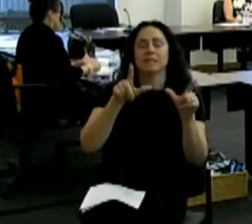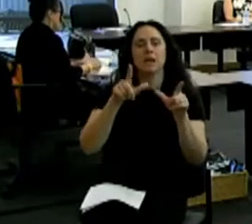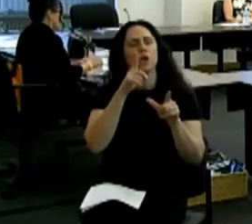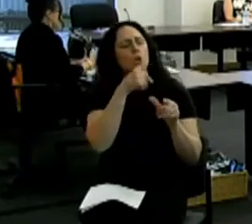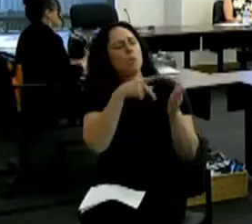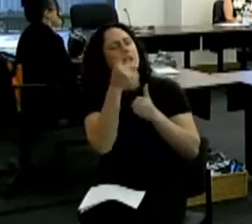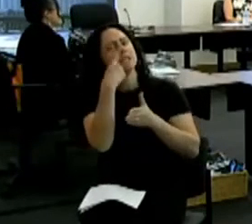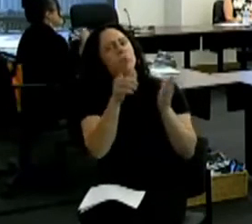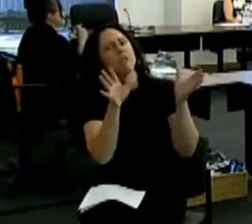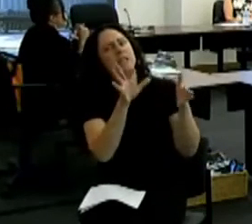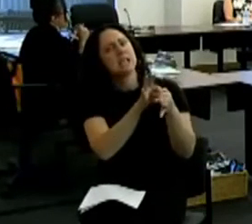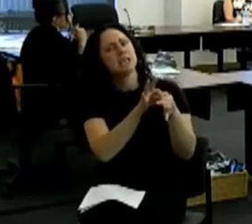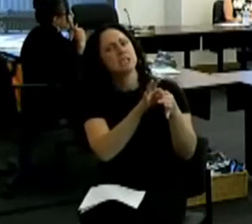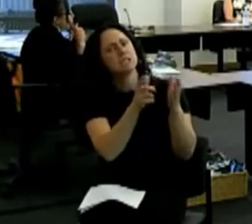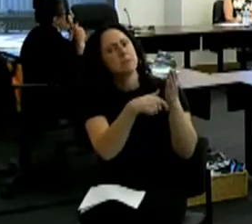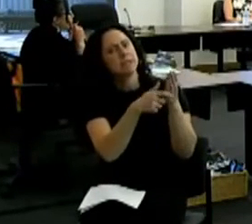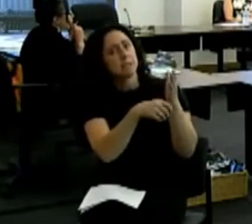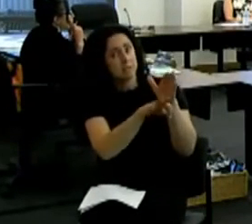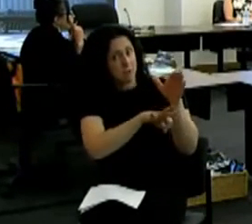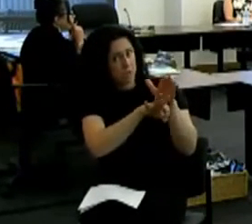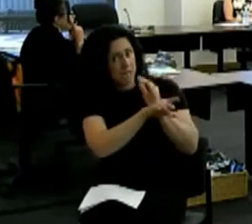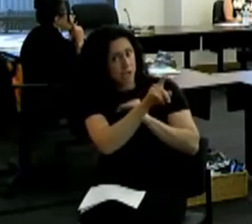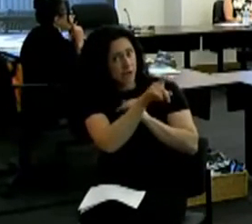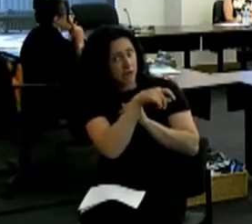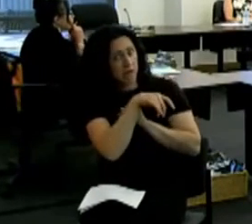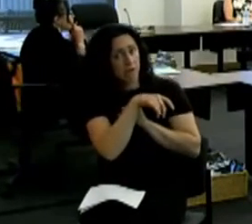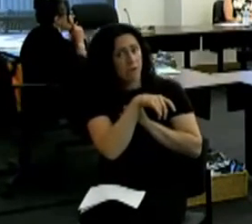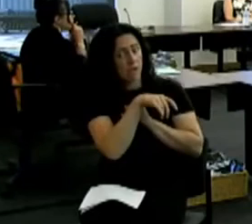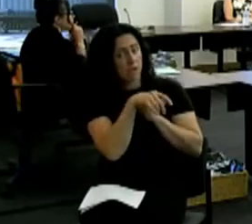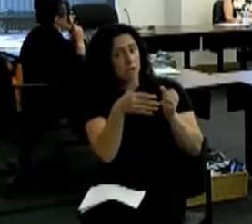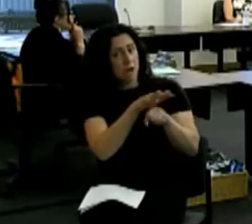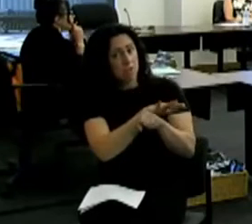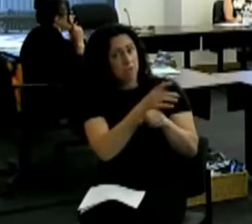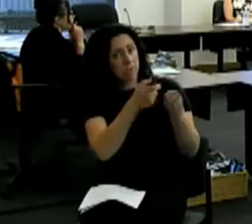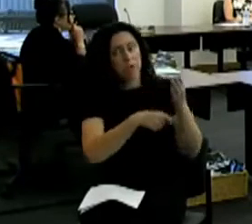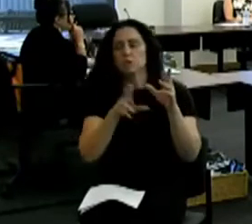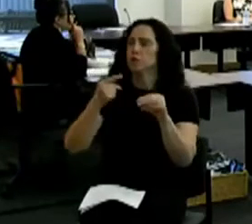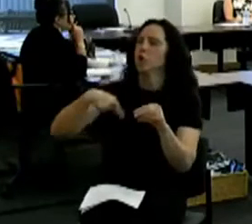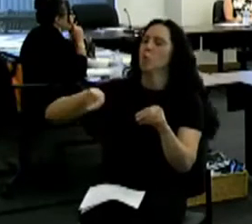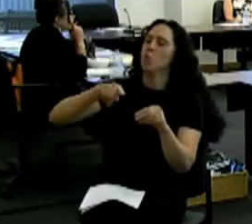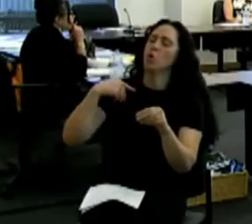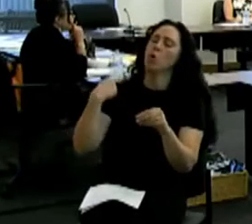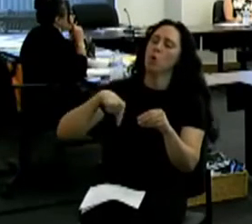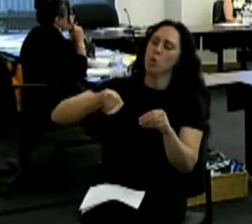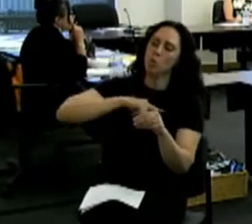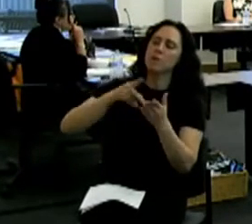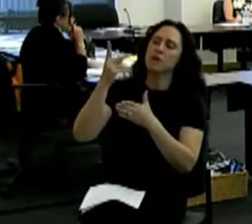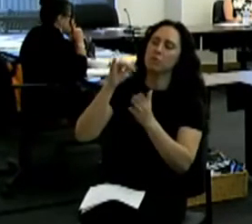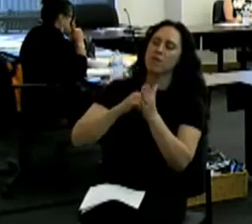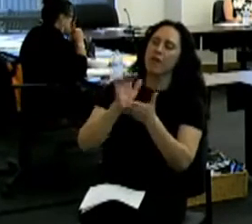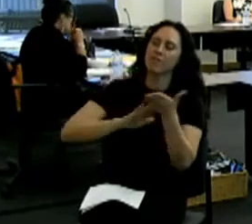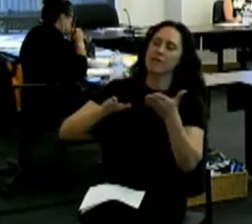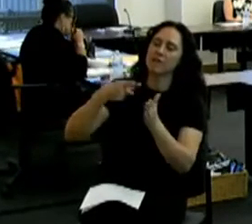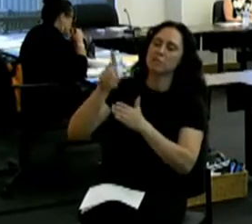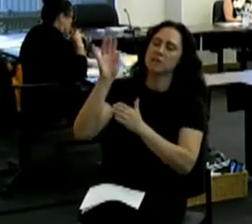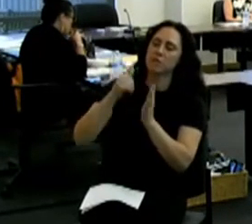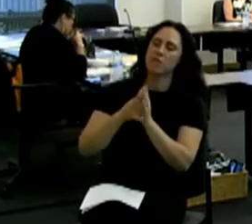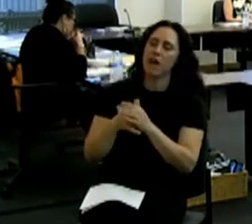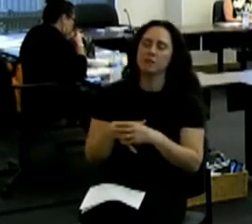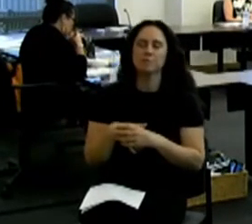pays for the Connections magazine? Does the foundation pay for that? Cover the cost of it? We pay for it.